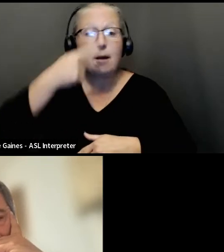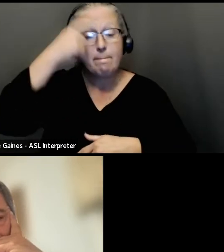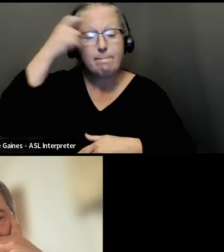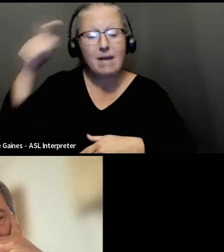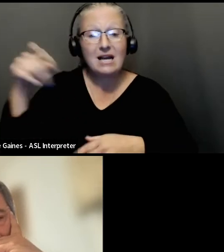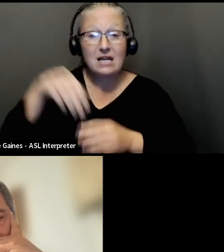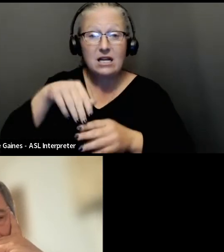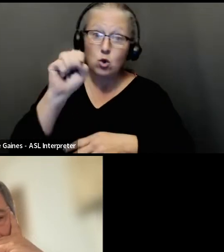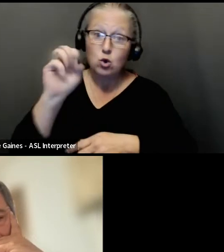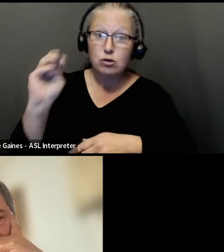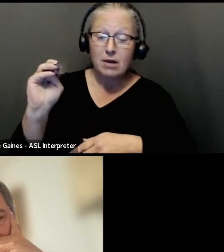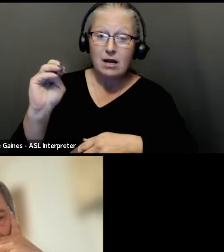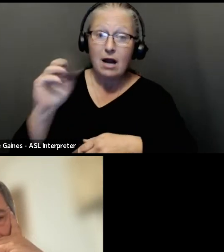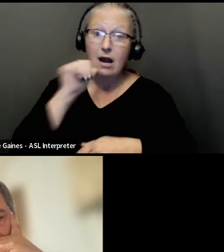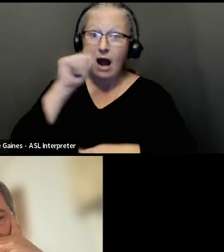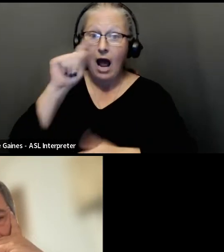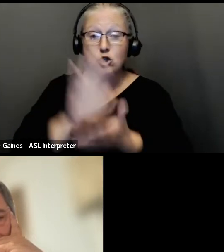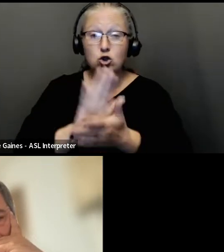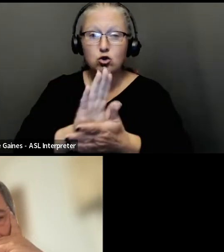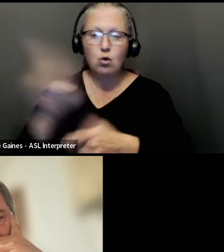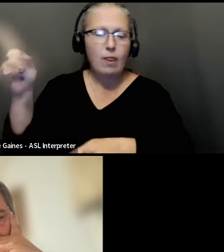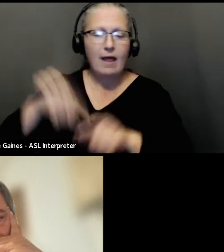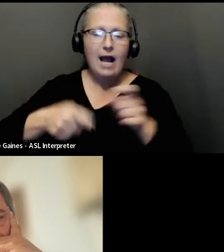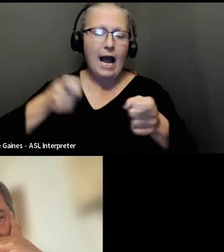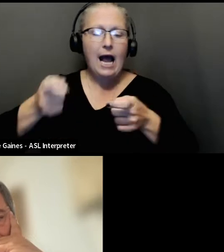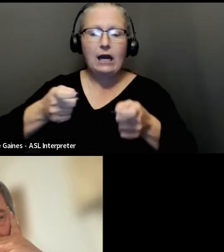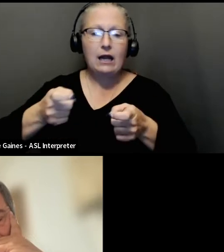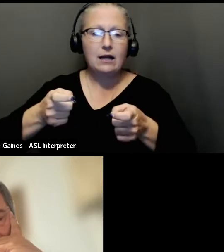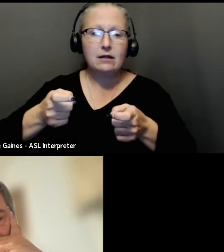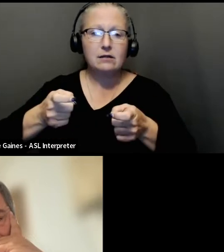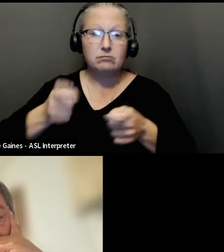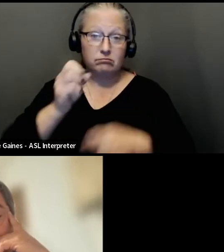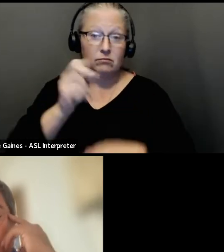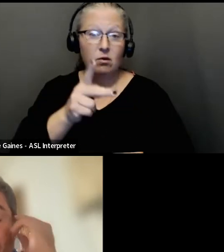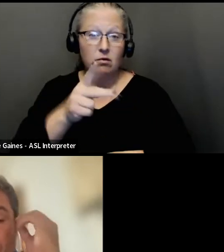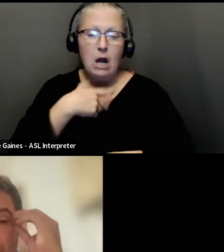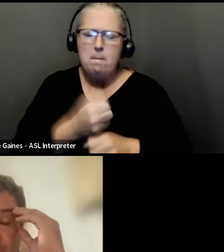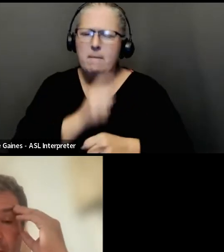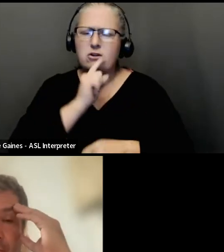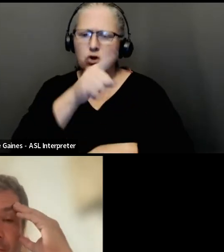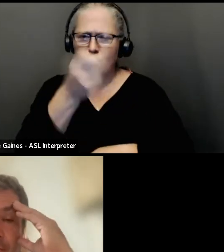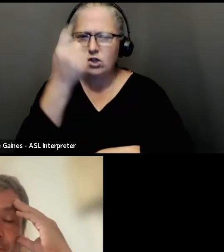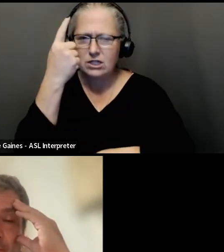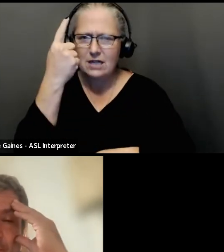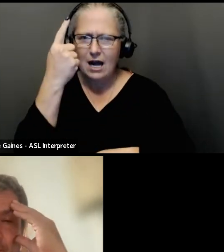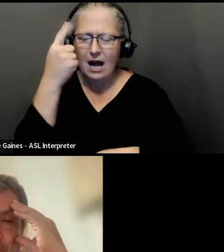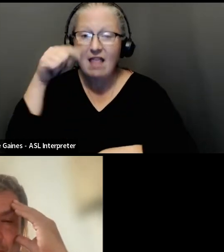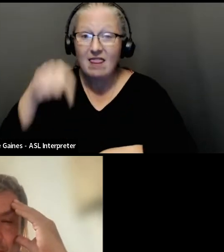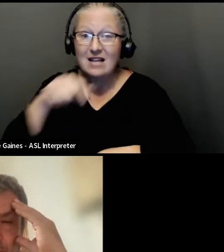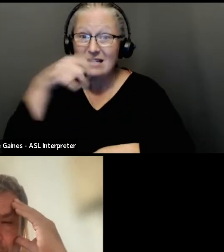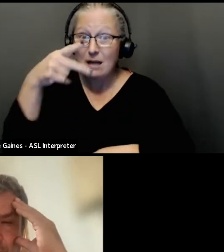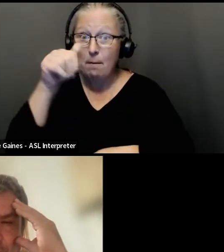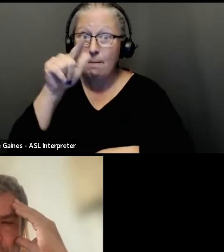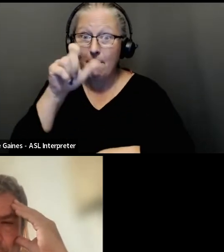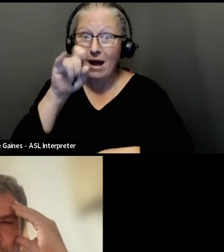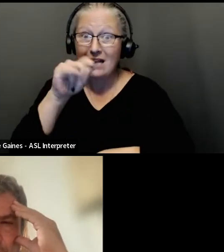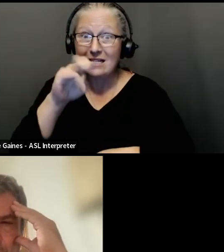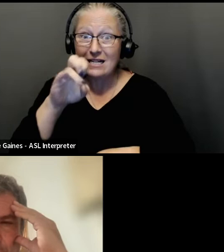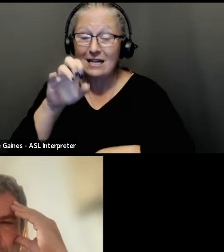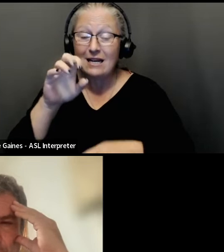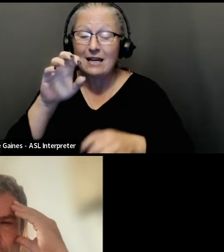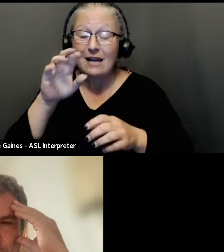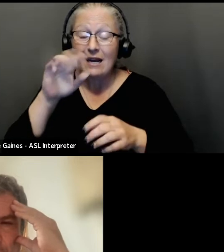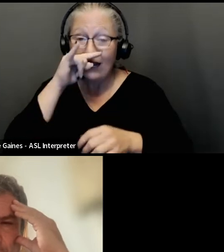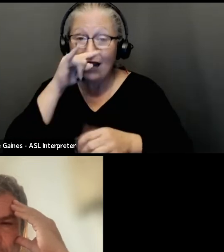social media and not in school, she cannot handle it. Okay, I want to make sure that you understand. This is a Palestinian kid who wrote it